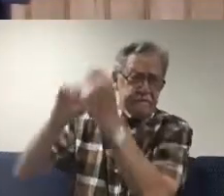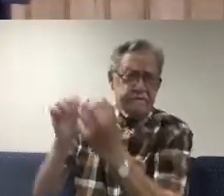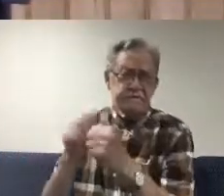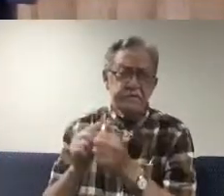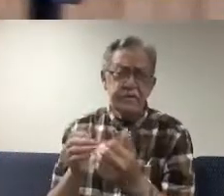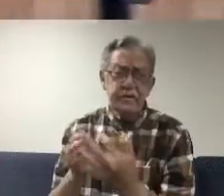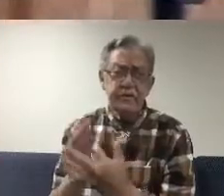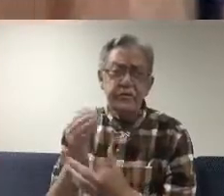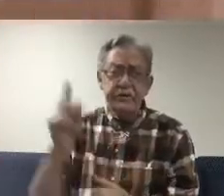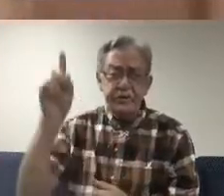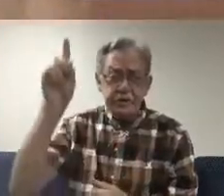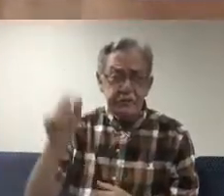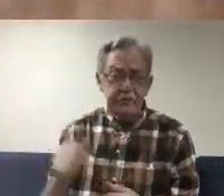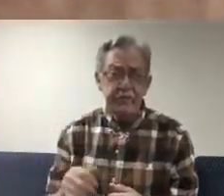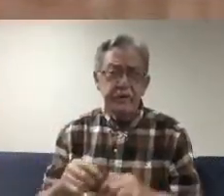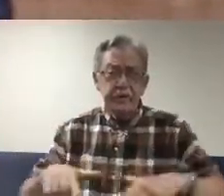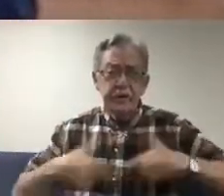that,